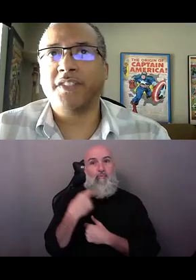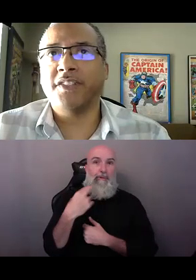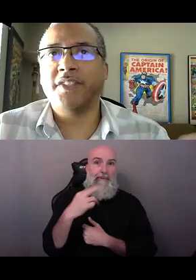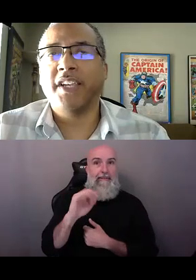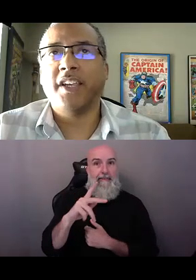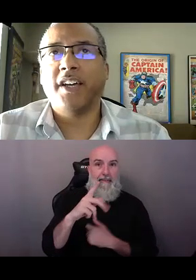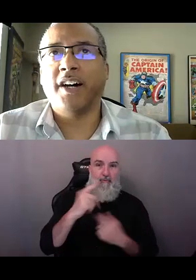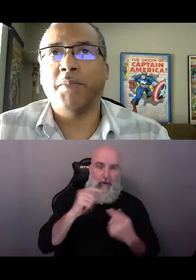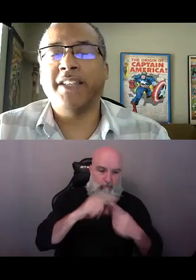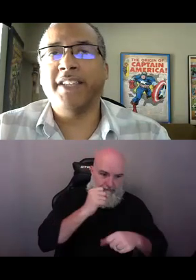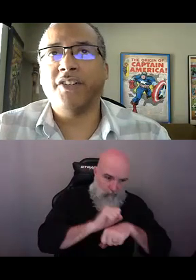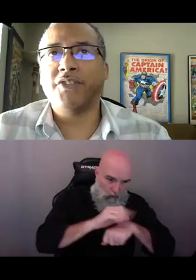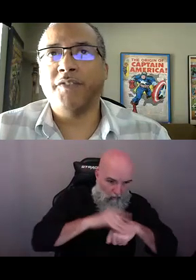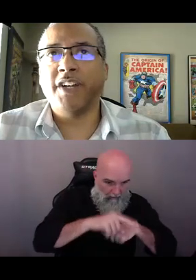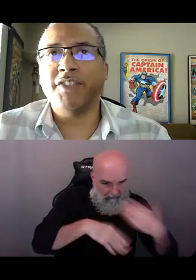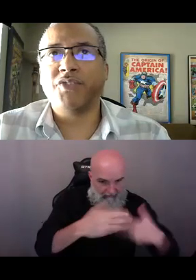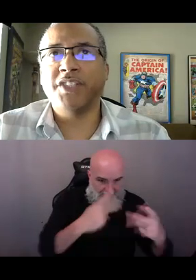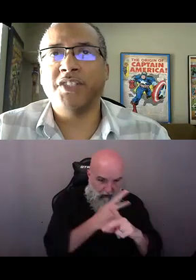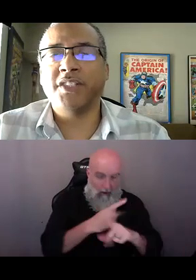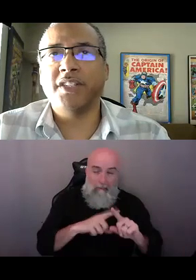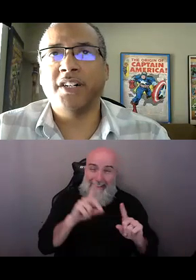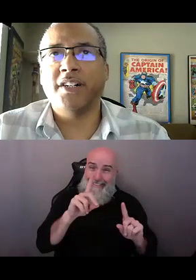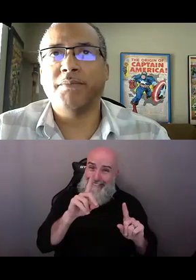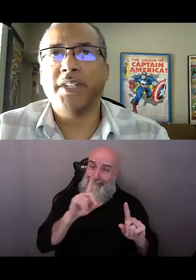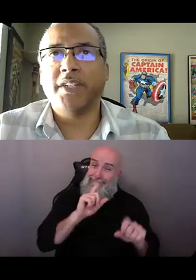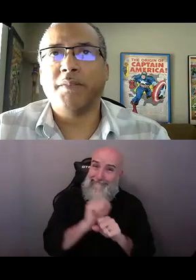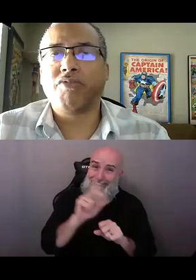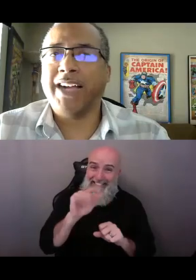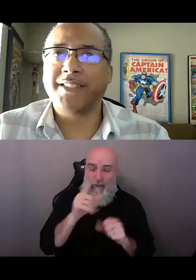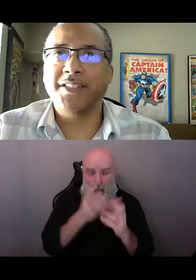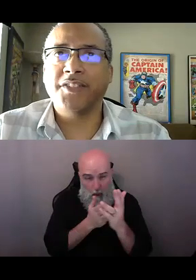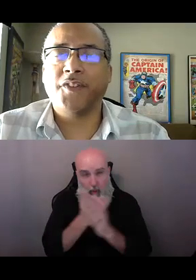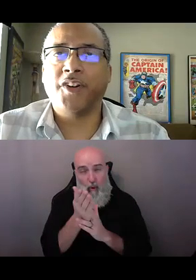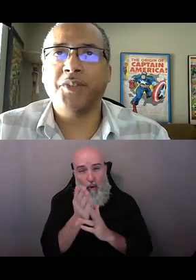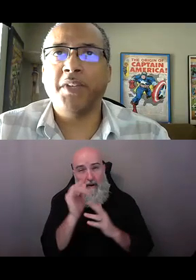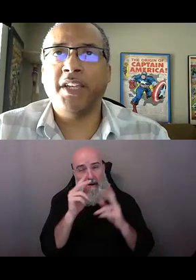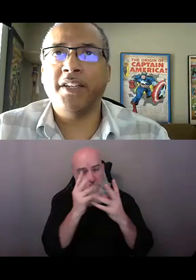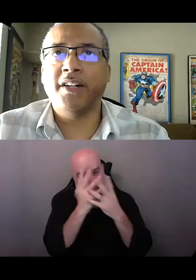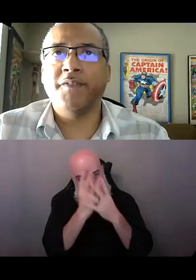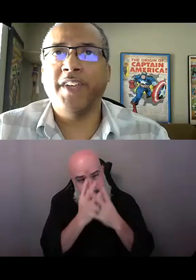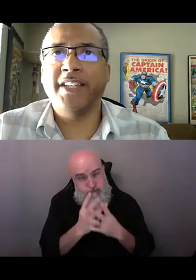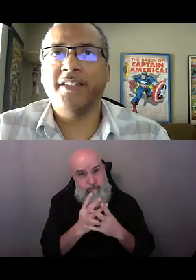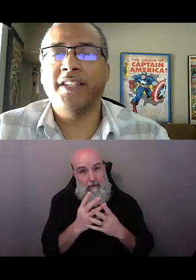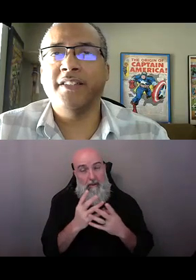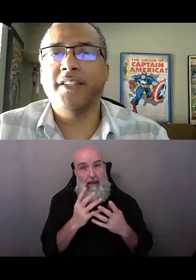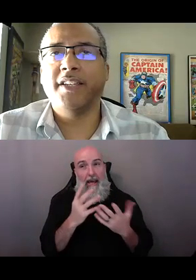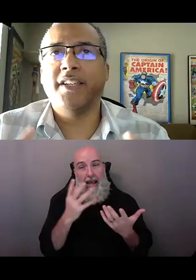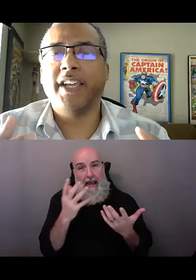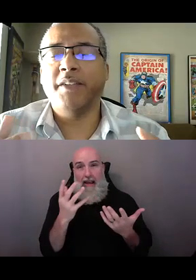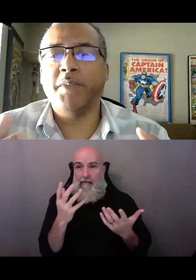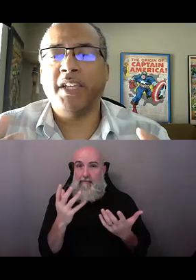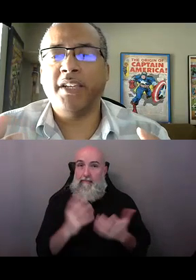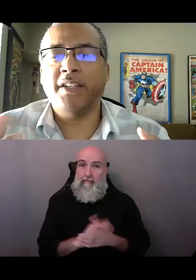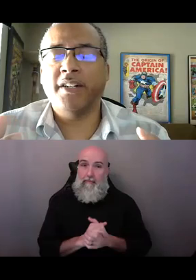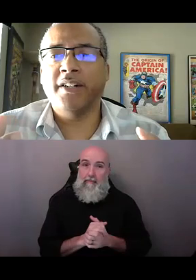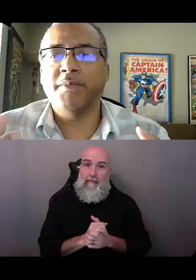of this, but it did go through a very stringent process as far as being vetted